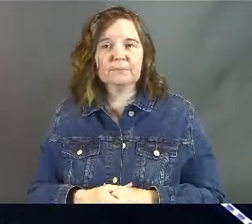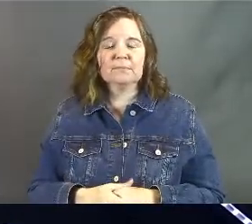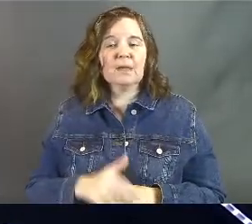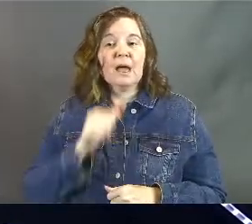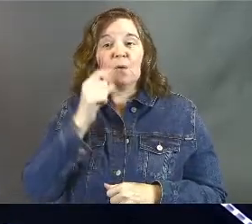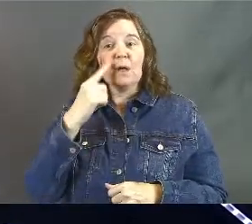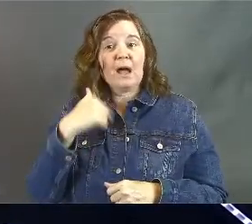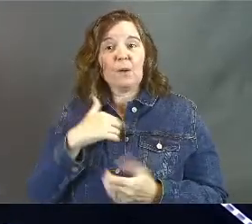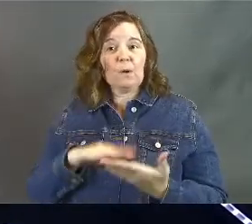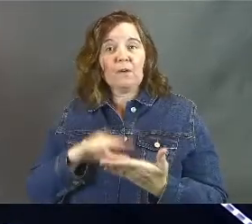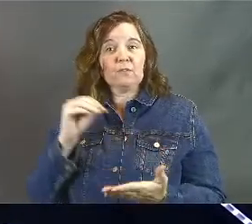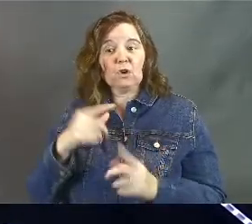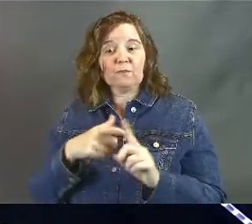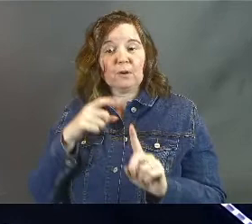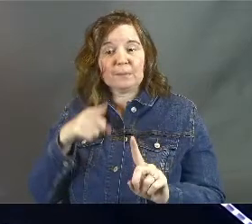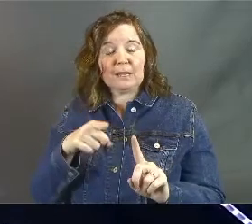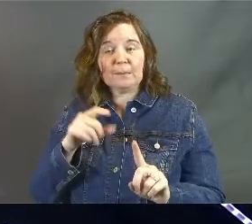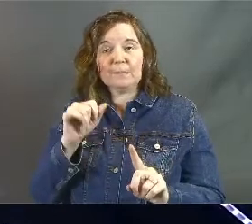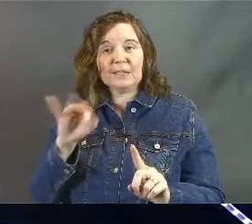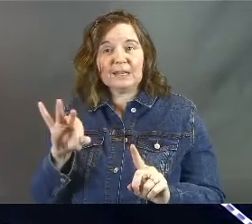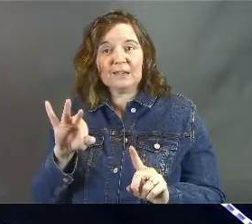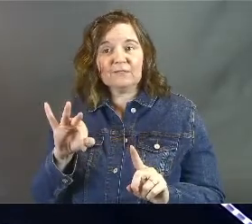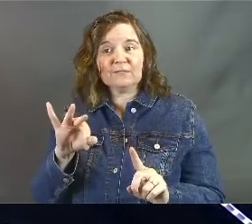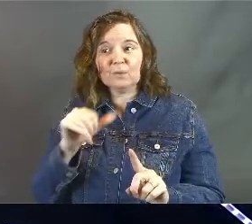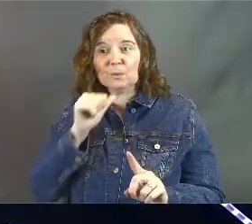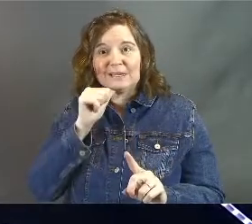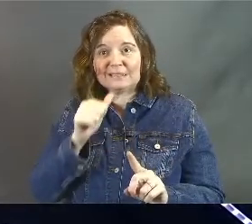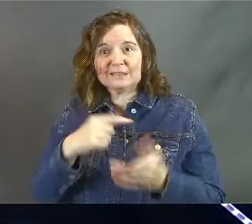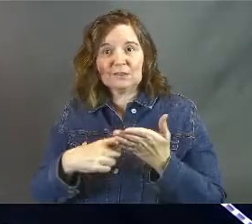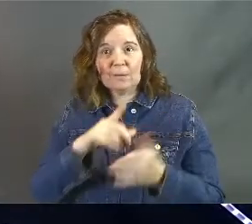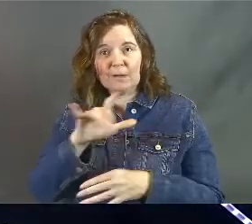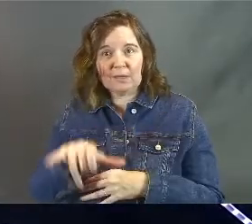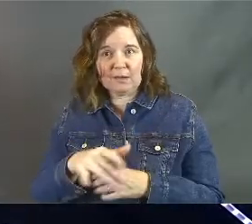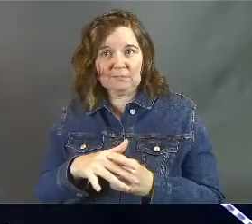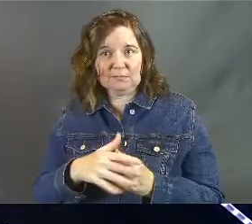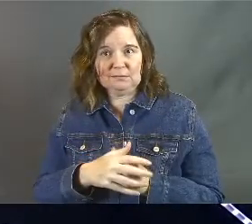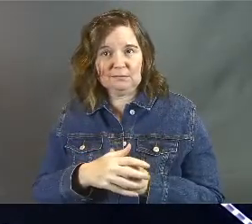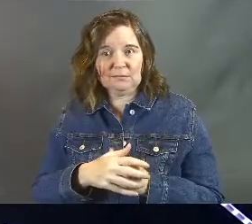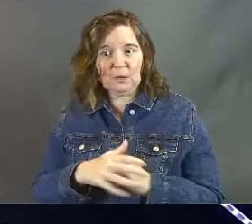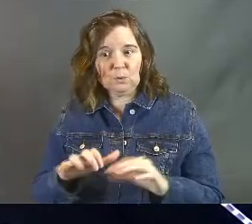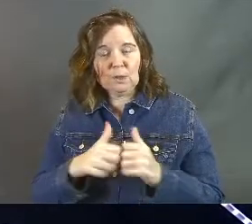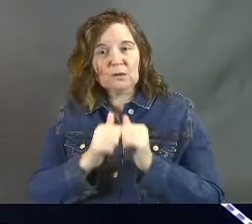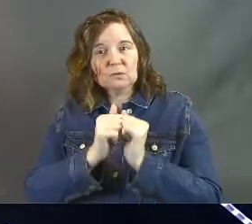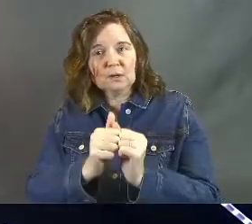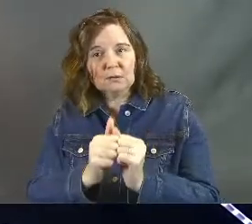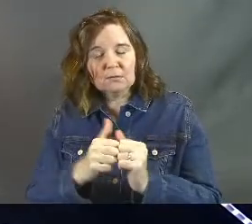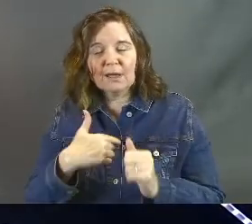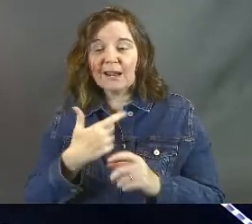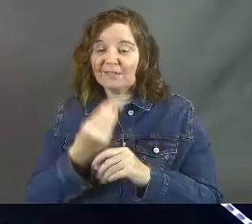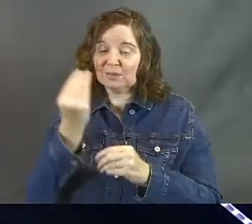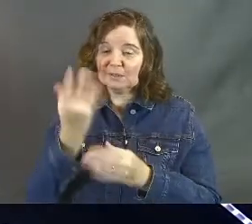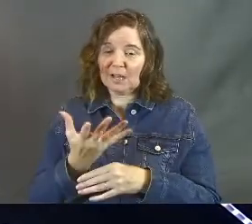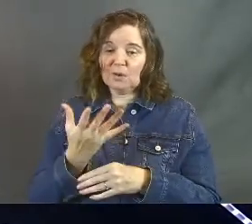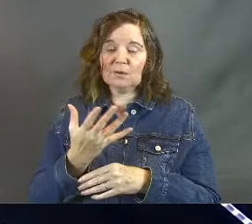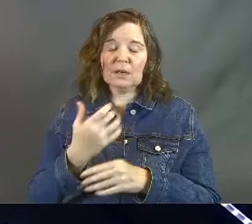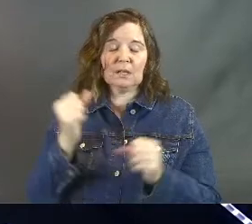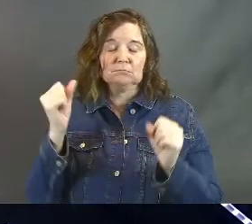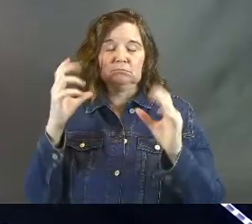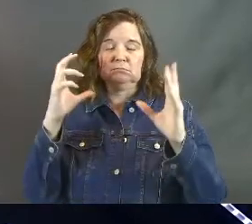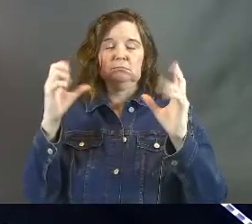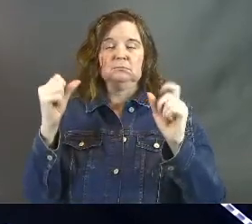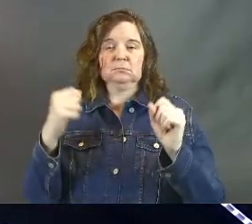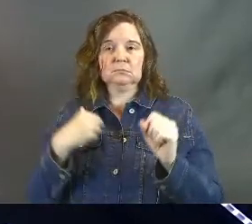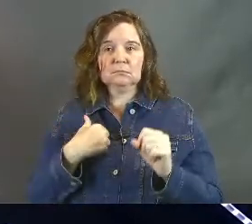And I don't think I would have learned from him unless we opened up that door together. And I got to tell you, it blew me